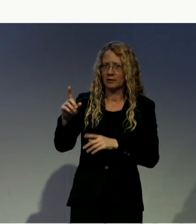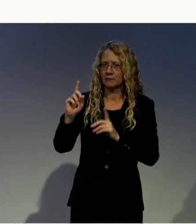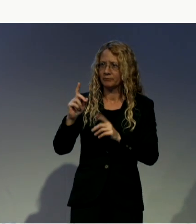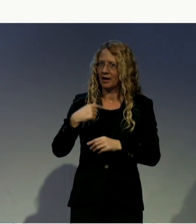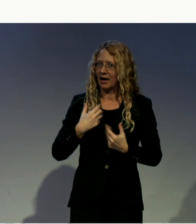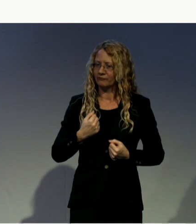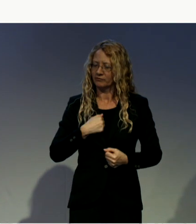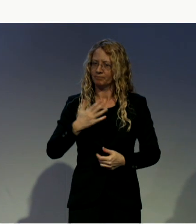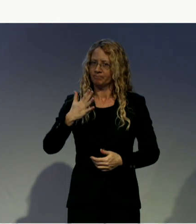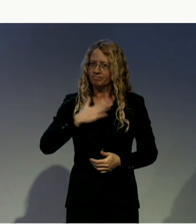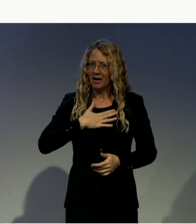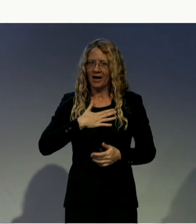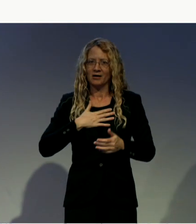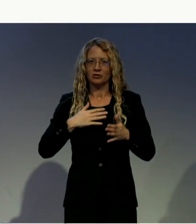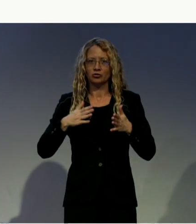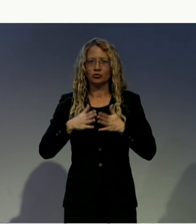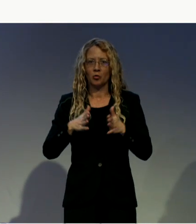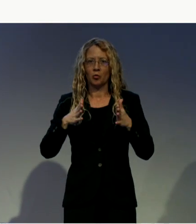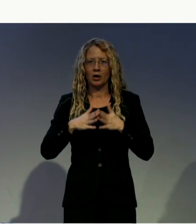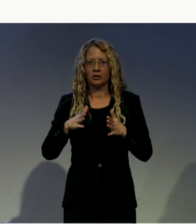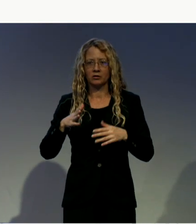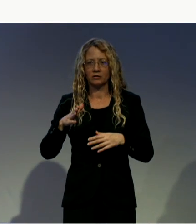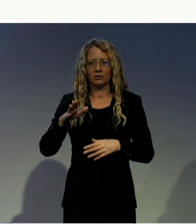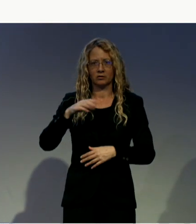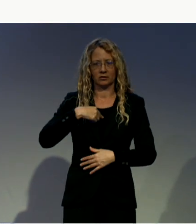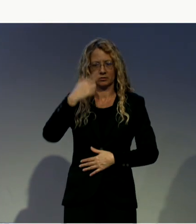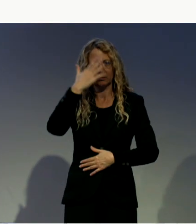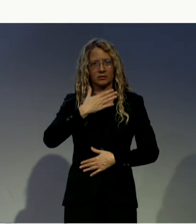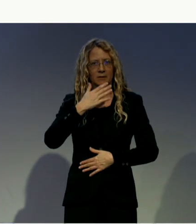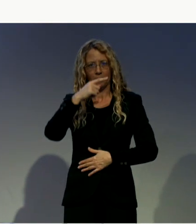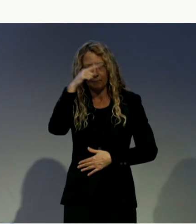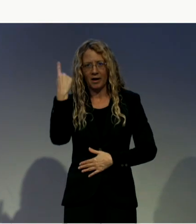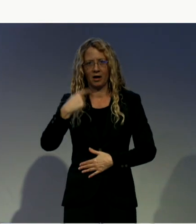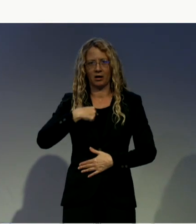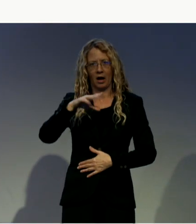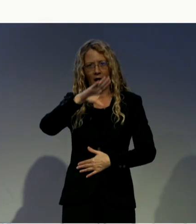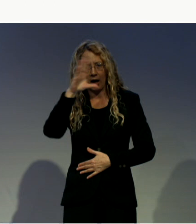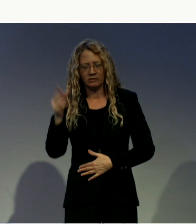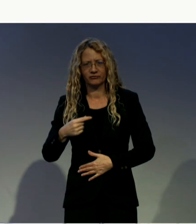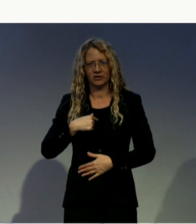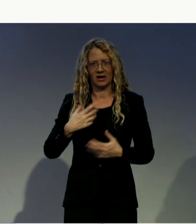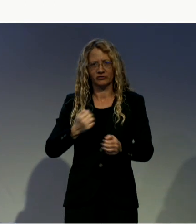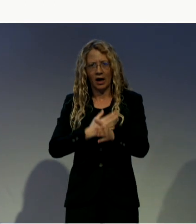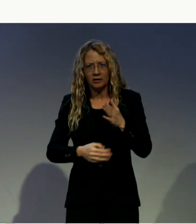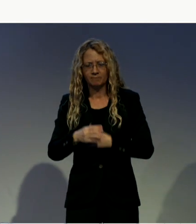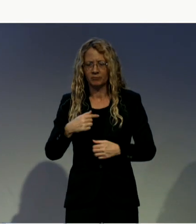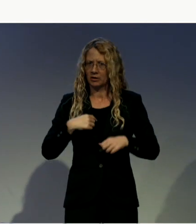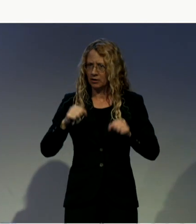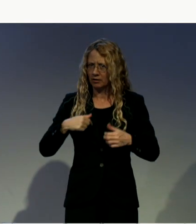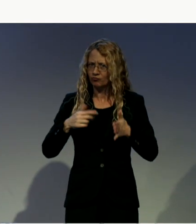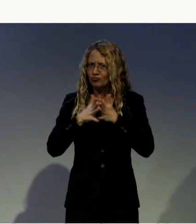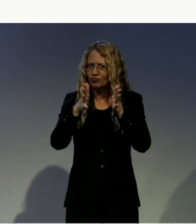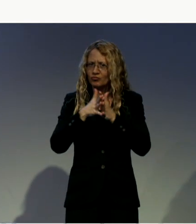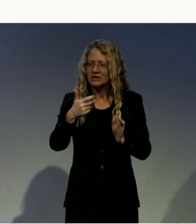woman, as a black woman, as a woman with a disability, but I cannot tell a story of somebody else if I'm not in those